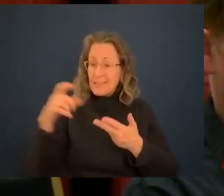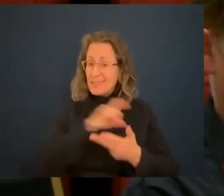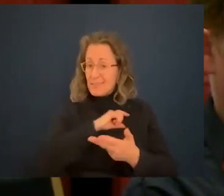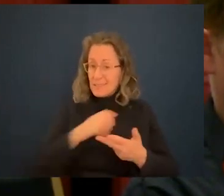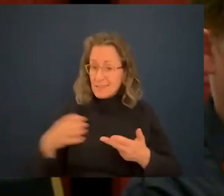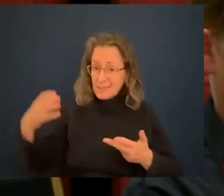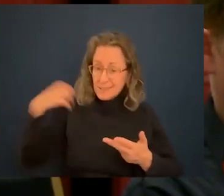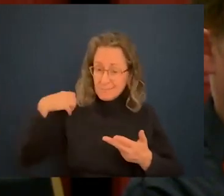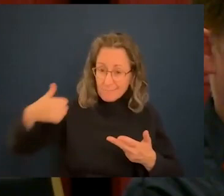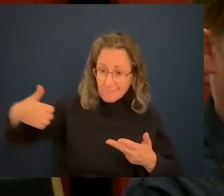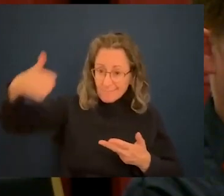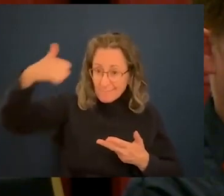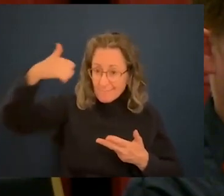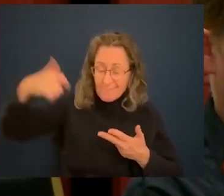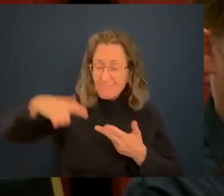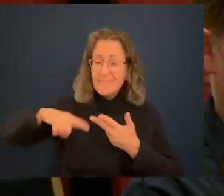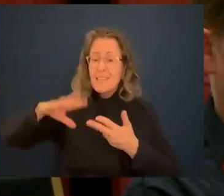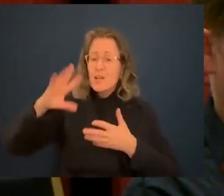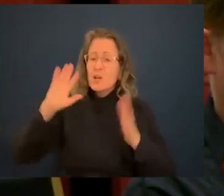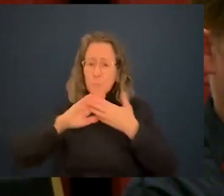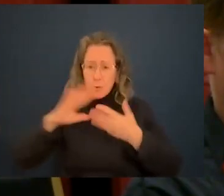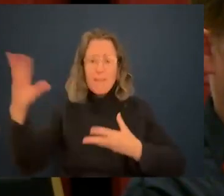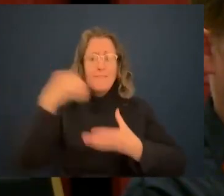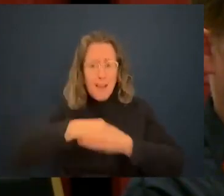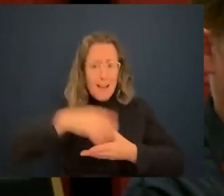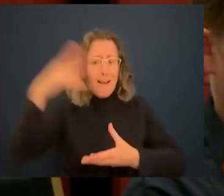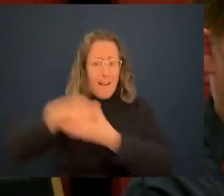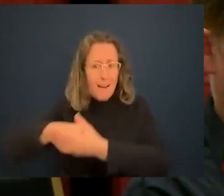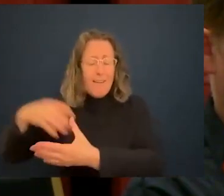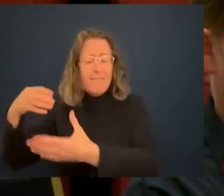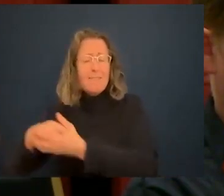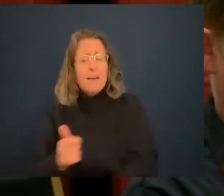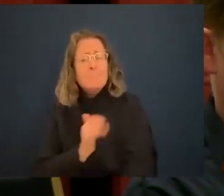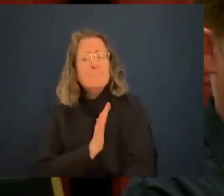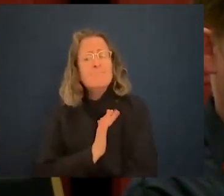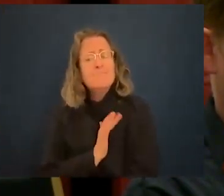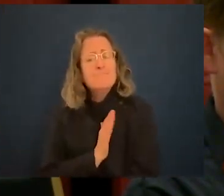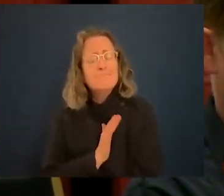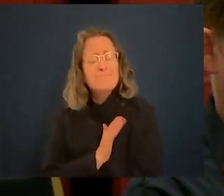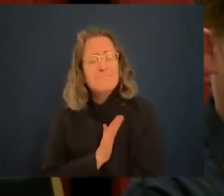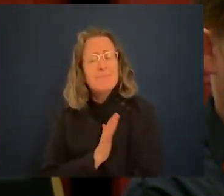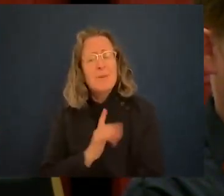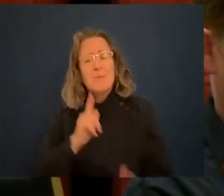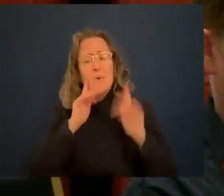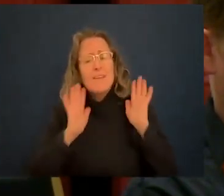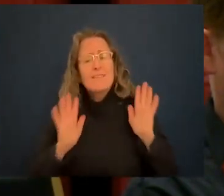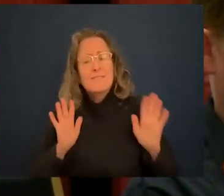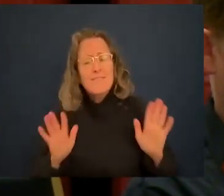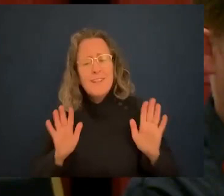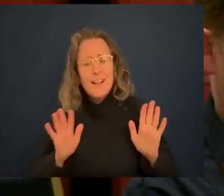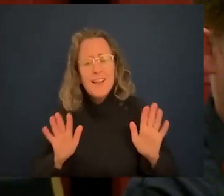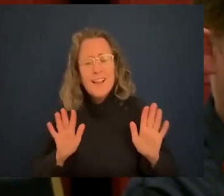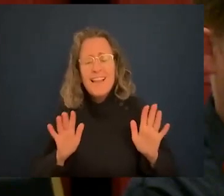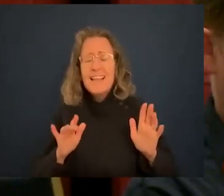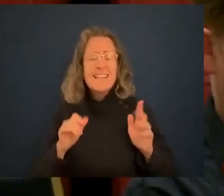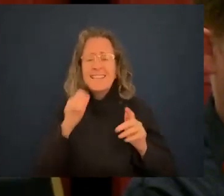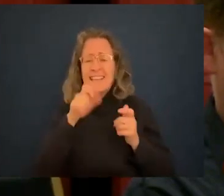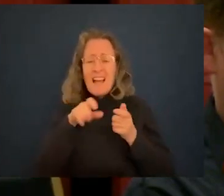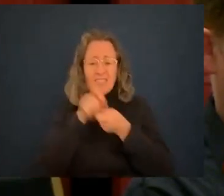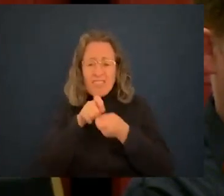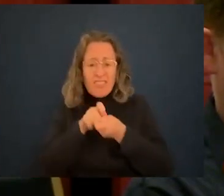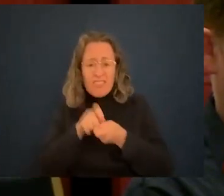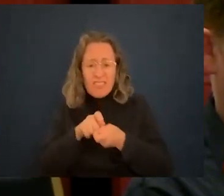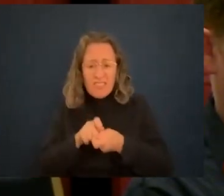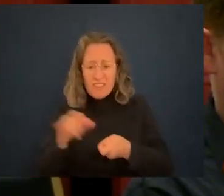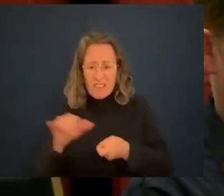really really sit with not the nitty-gritty like wordsmithing of things that is happening here and